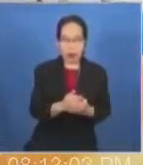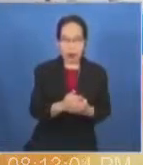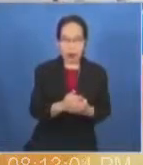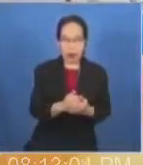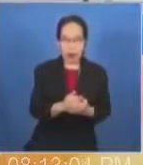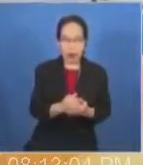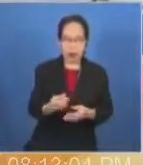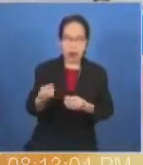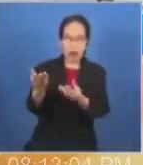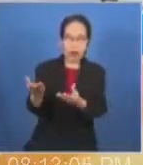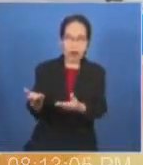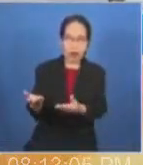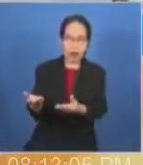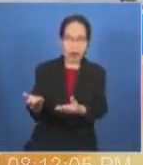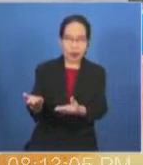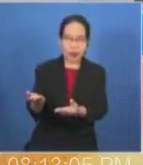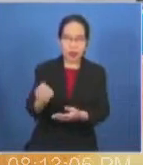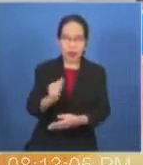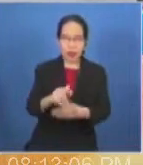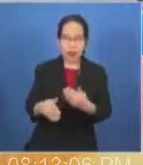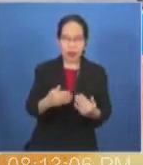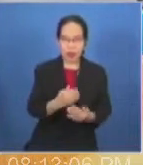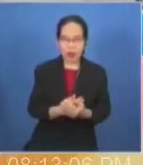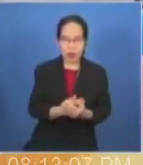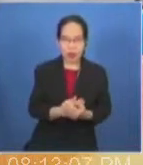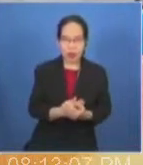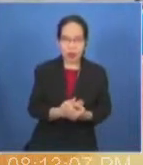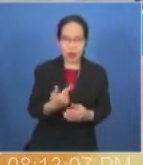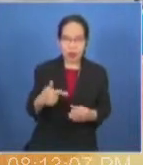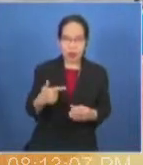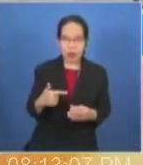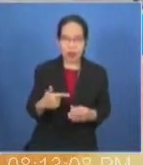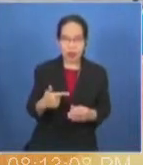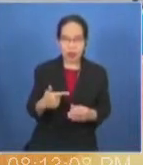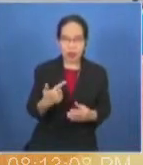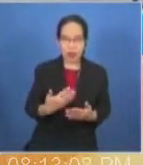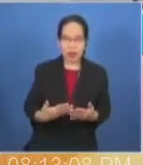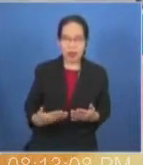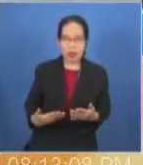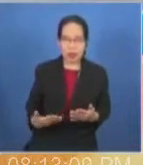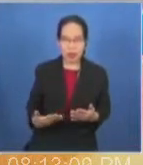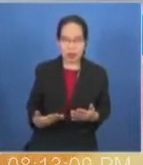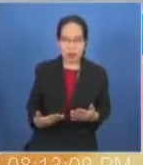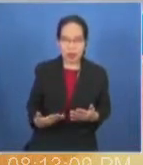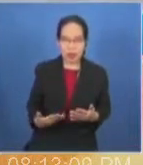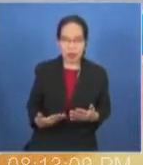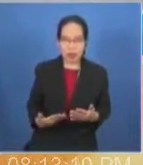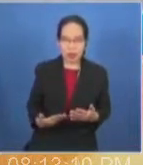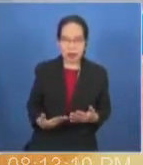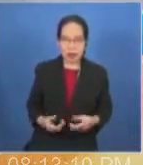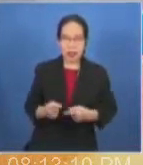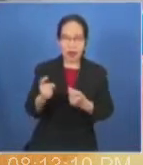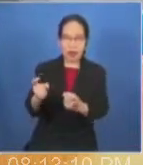So, everyone who is with us this evening will be given grocery items.